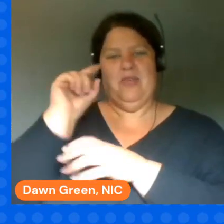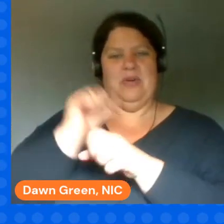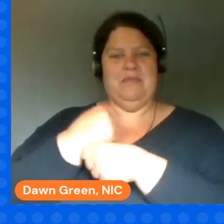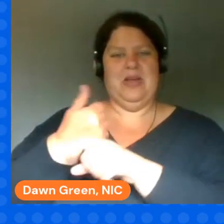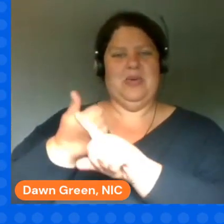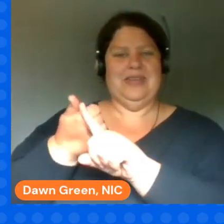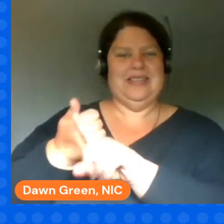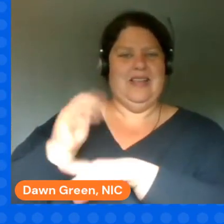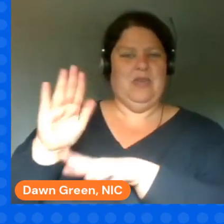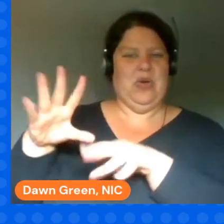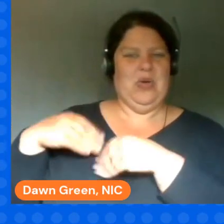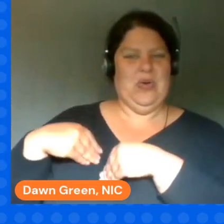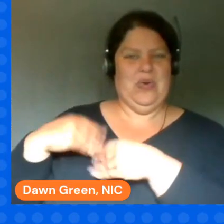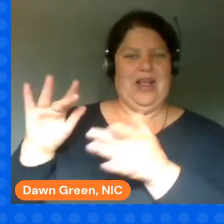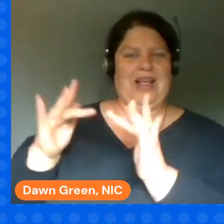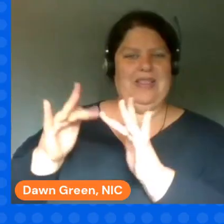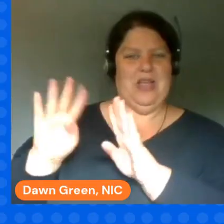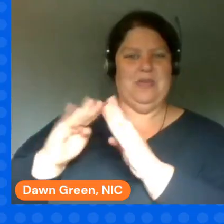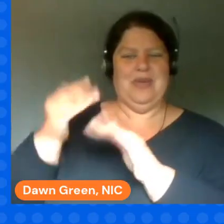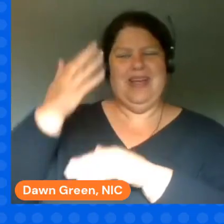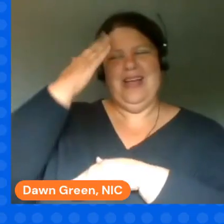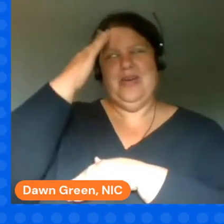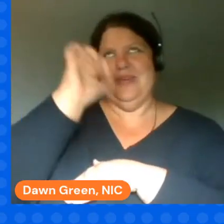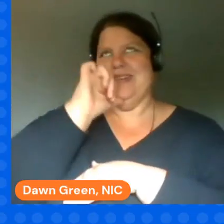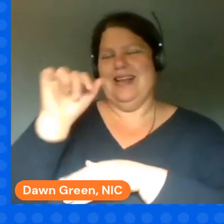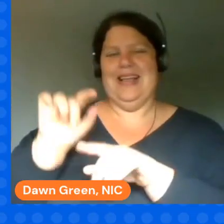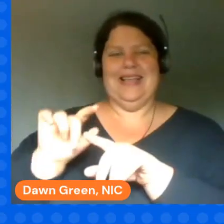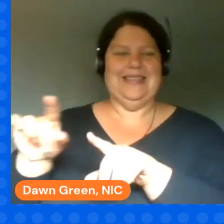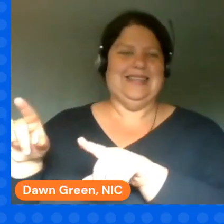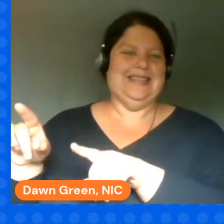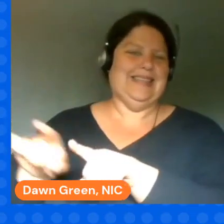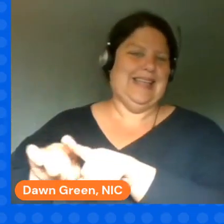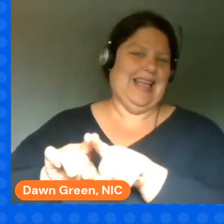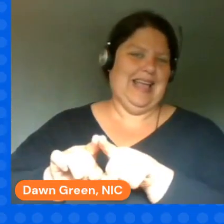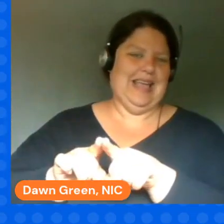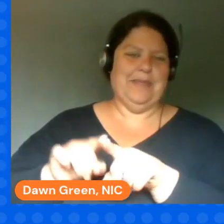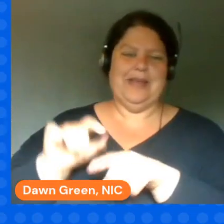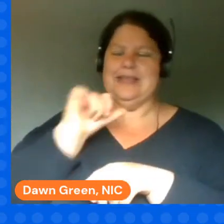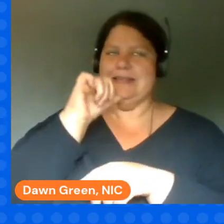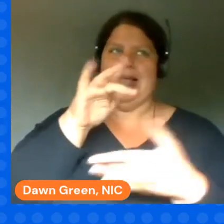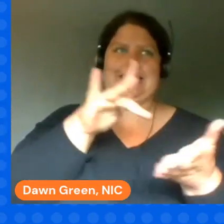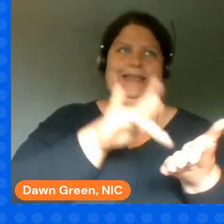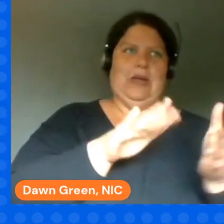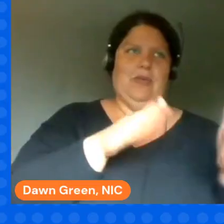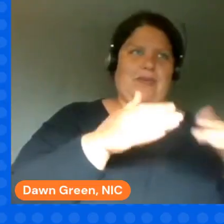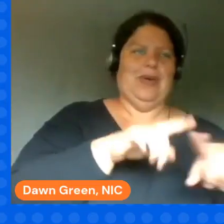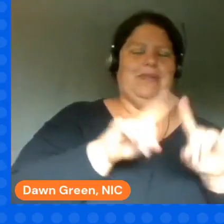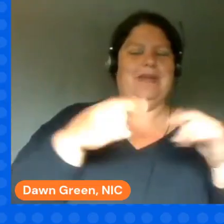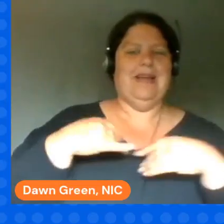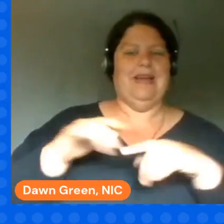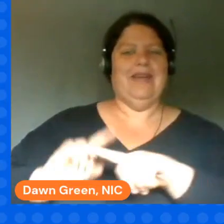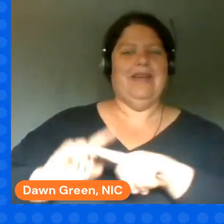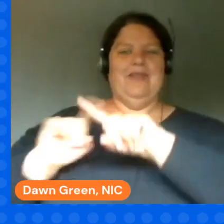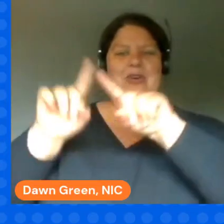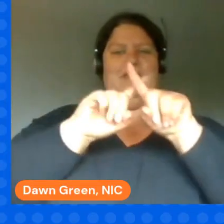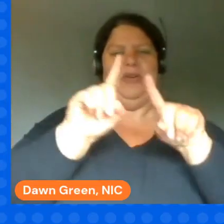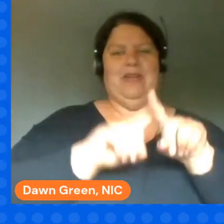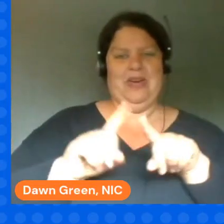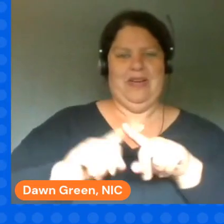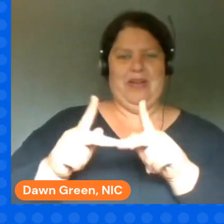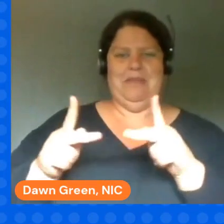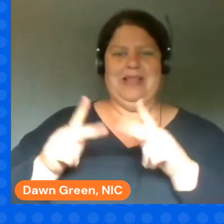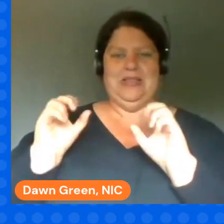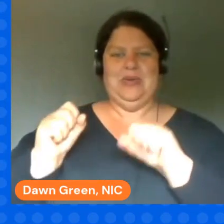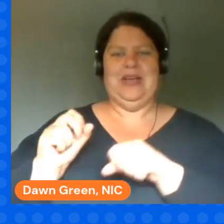realize it's not exactly the same. It's a bit more decentralized as the Scratch community, but there are other platforms that you can use to build sort of smaller